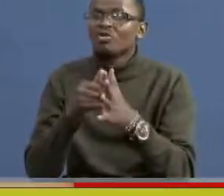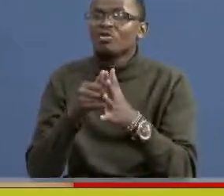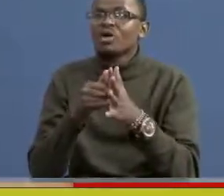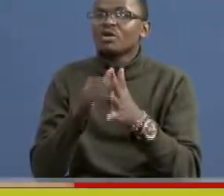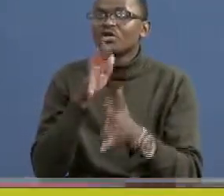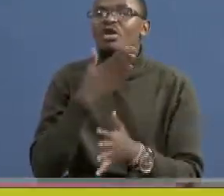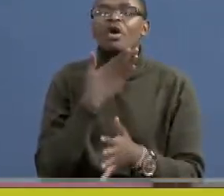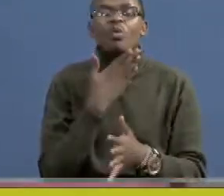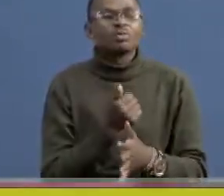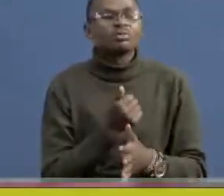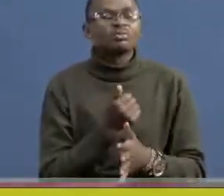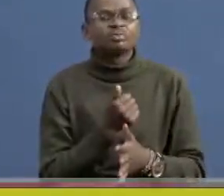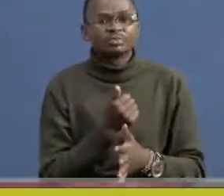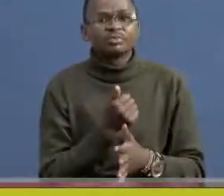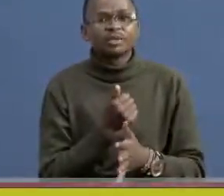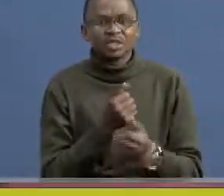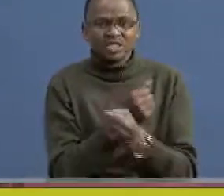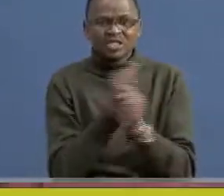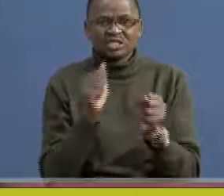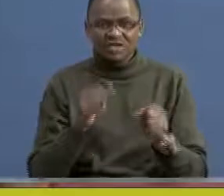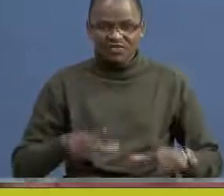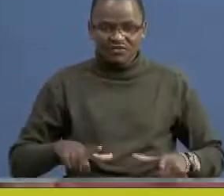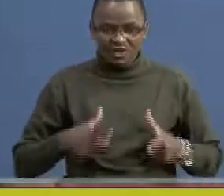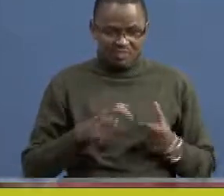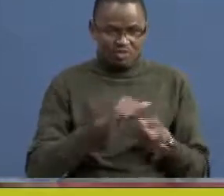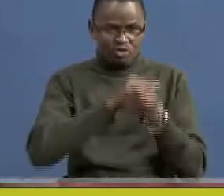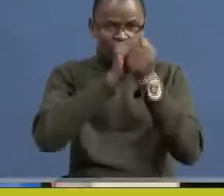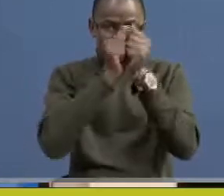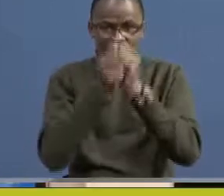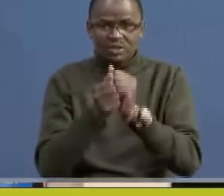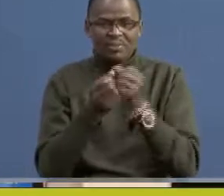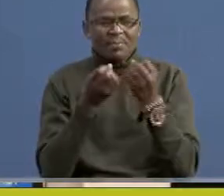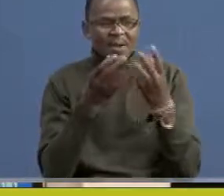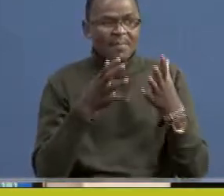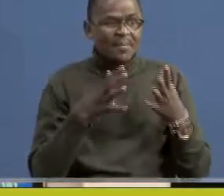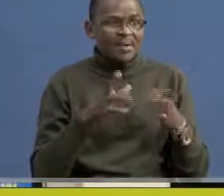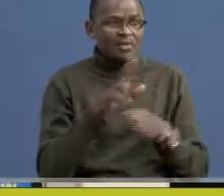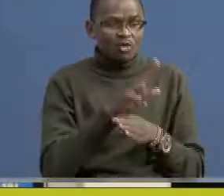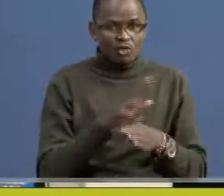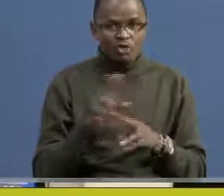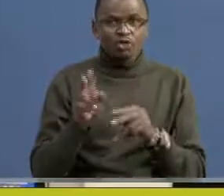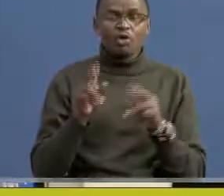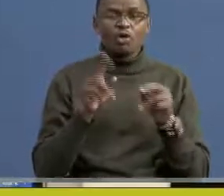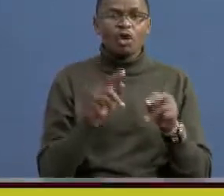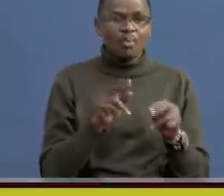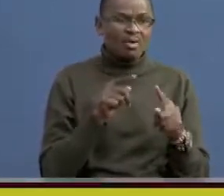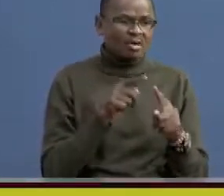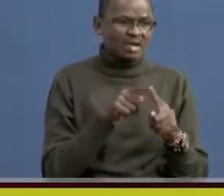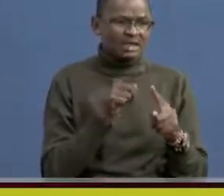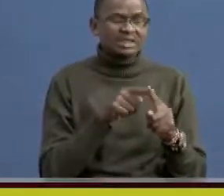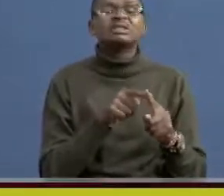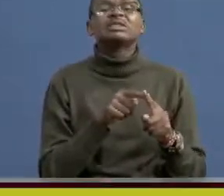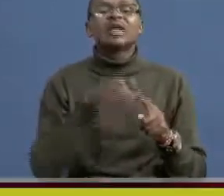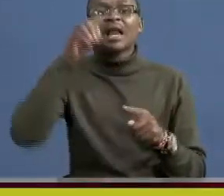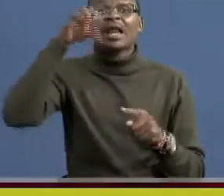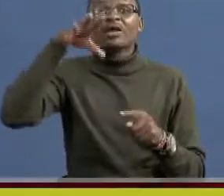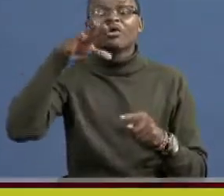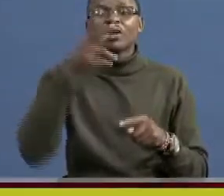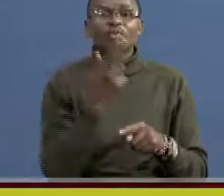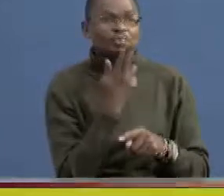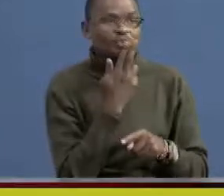nia yao kubwa ni kuokoa maisha kwa kubadili mabilioni ya watumizi sigara ya kawaida hadi sigara za